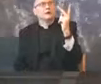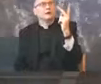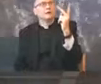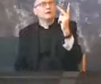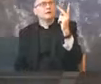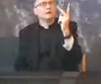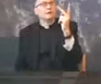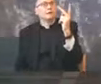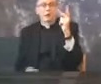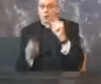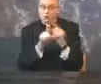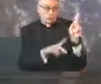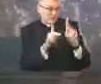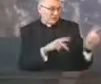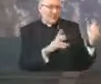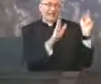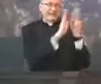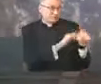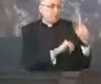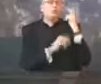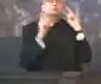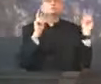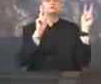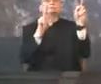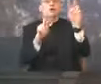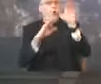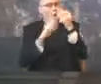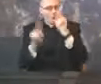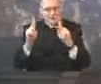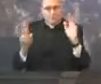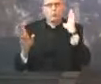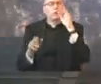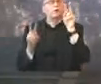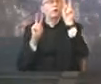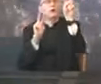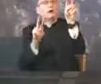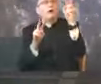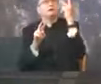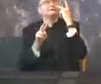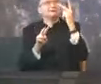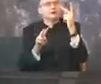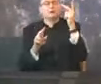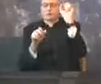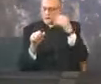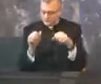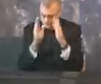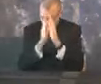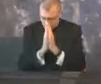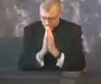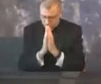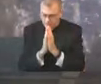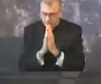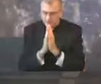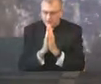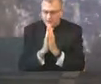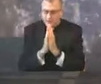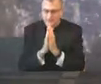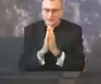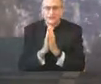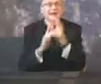him. All the peoples of the earth will lament him. Yes, amen. I am the